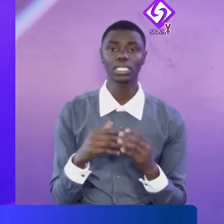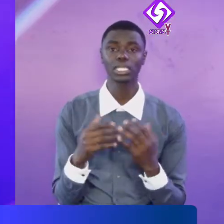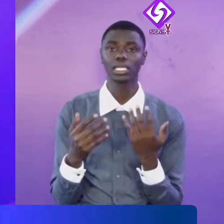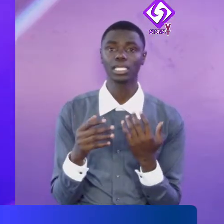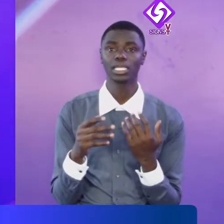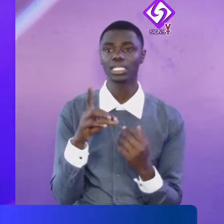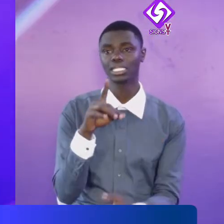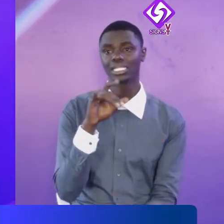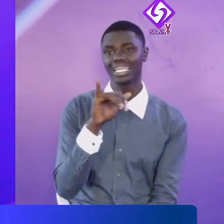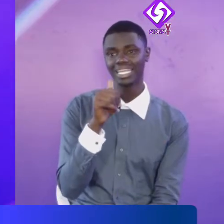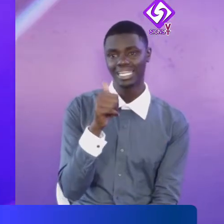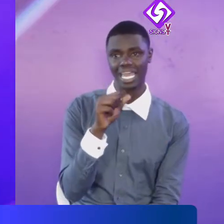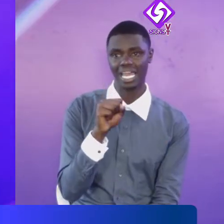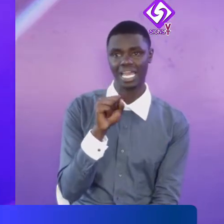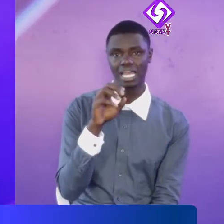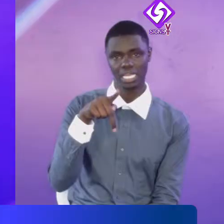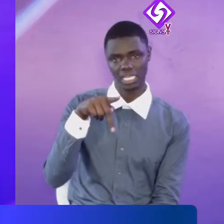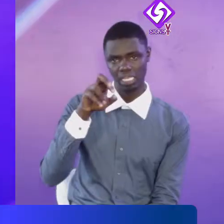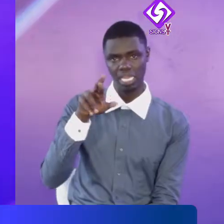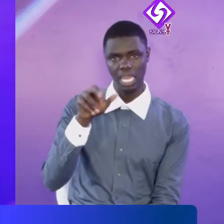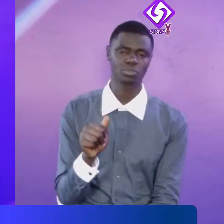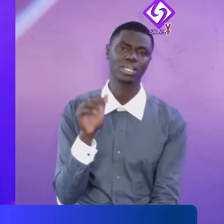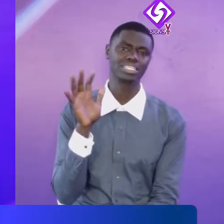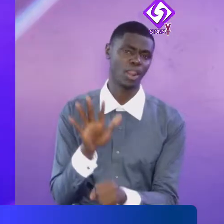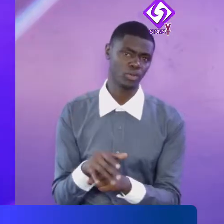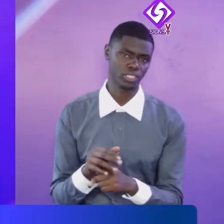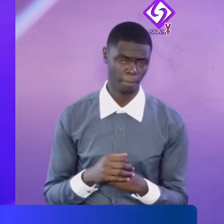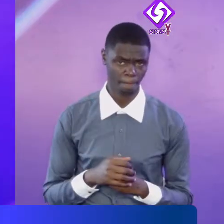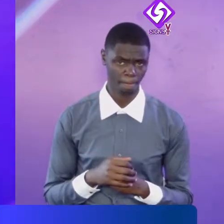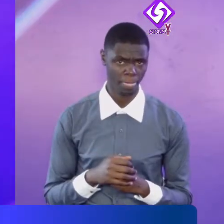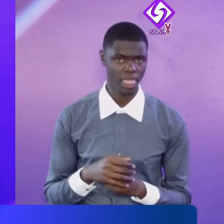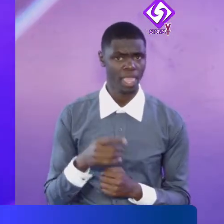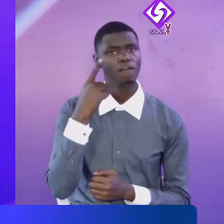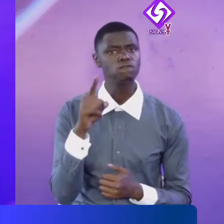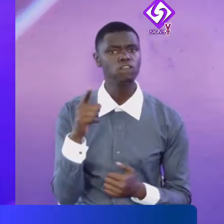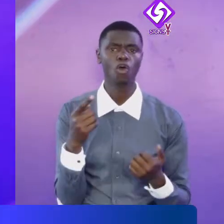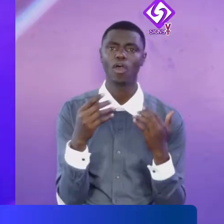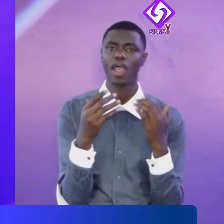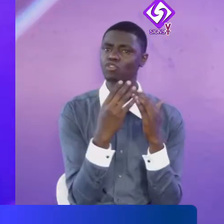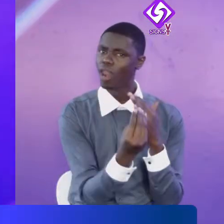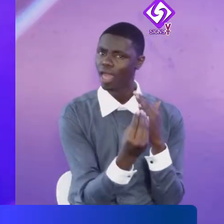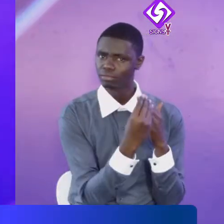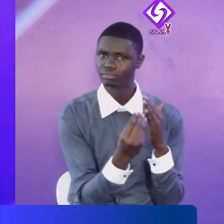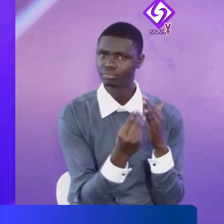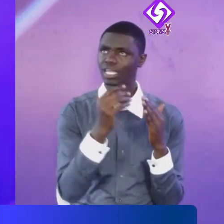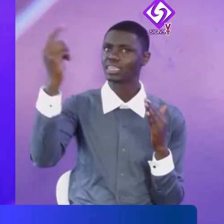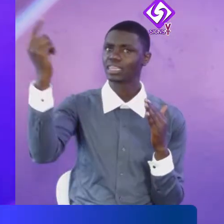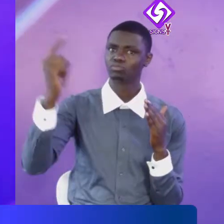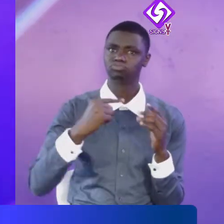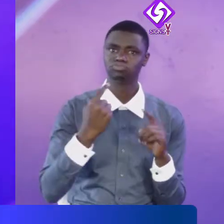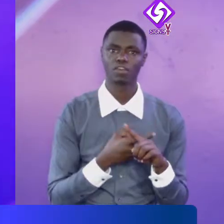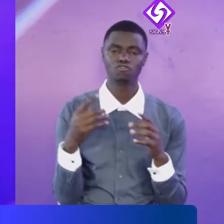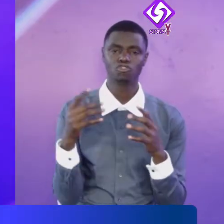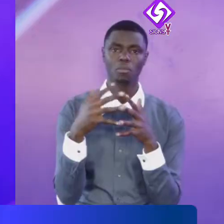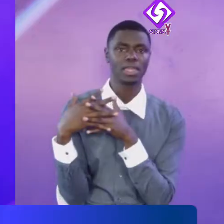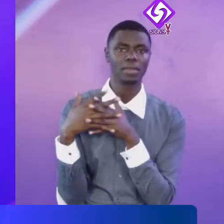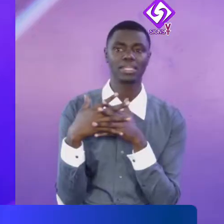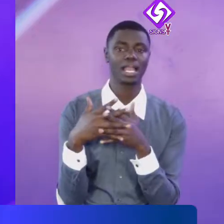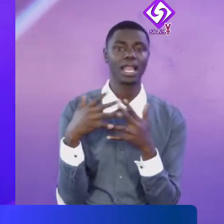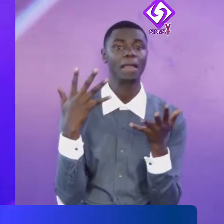so much. So do you know, Alan, that for every dollar that comes from the US,